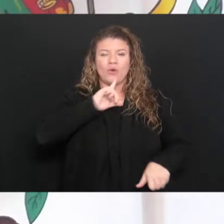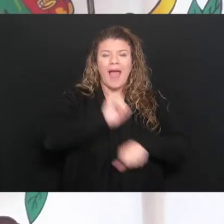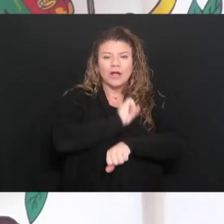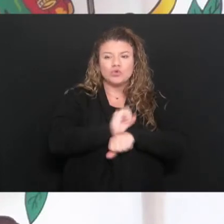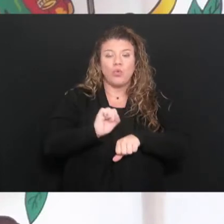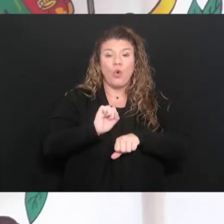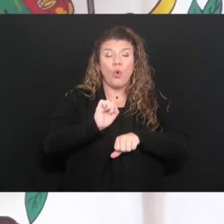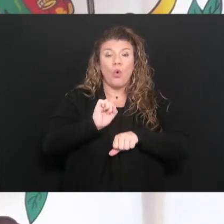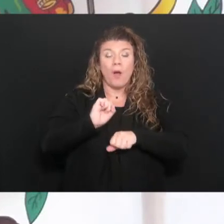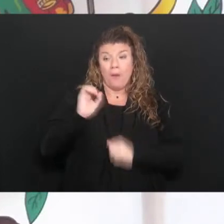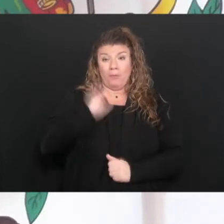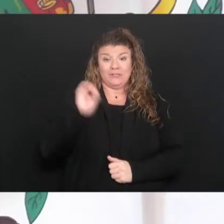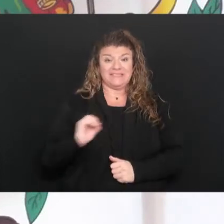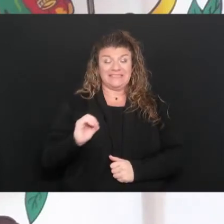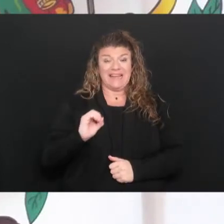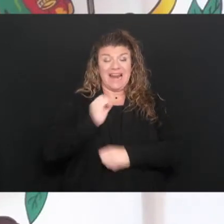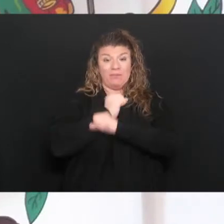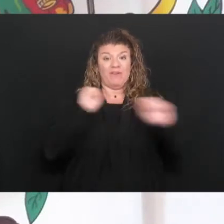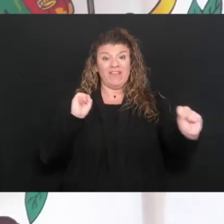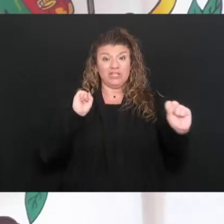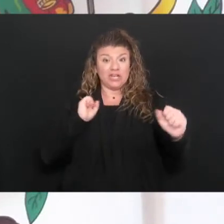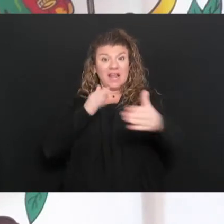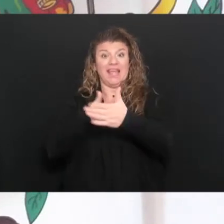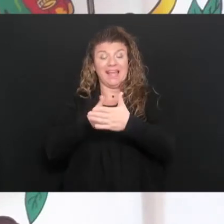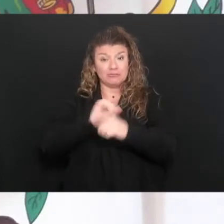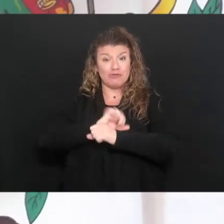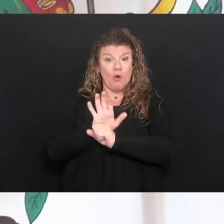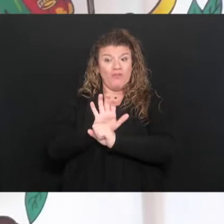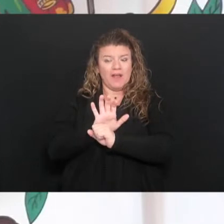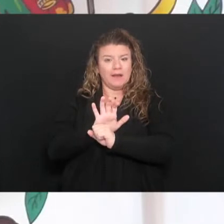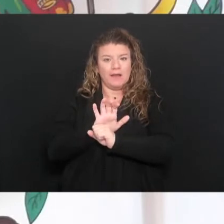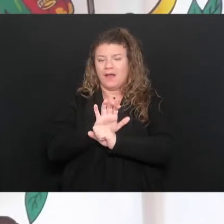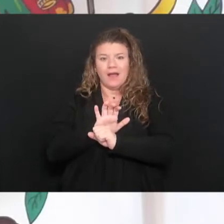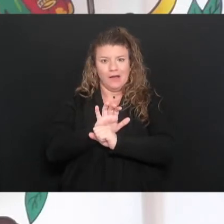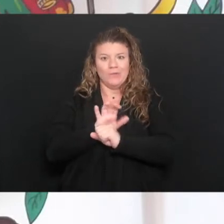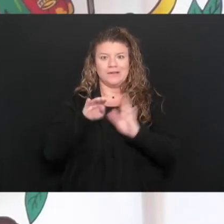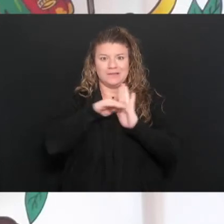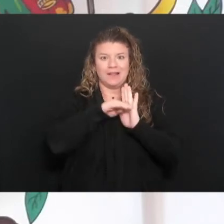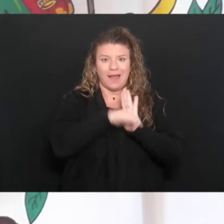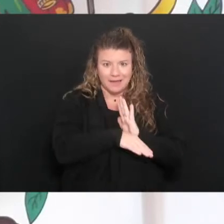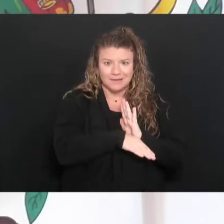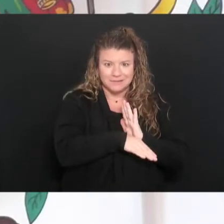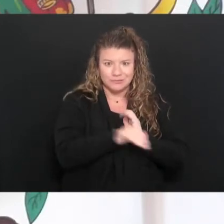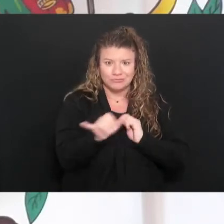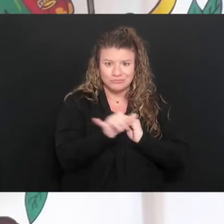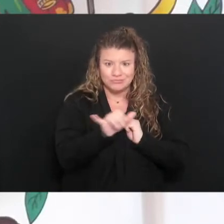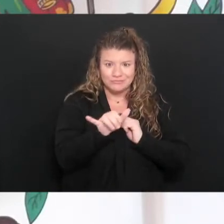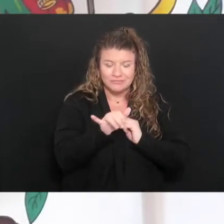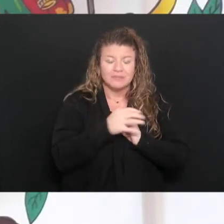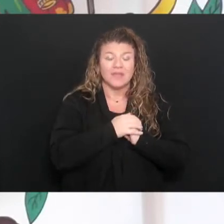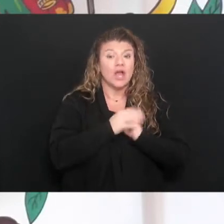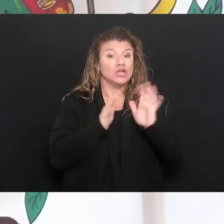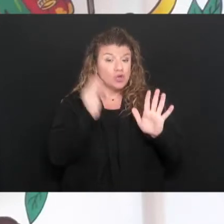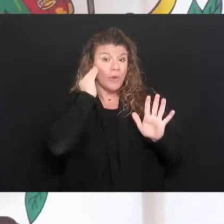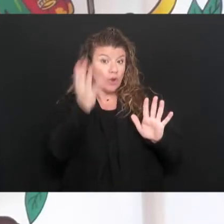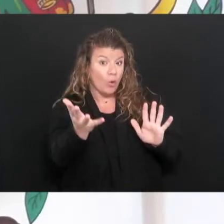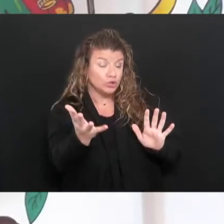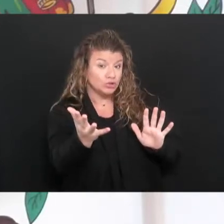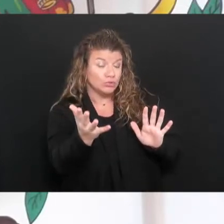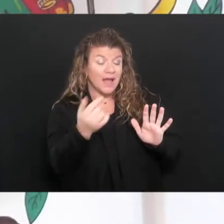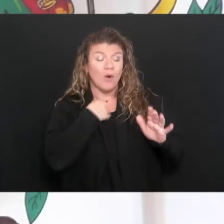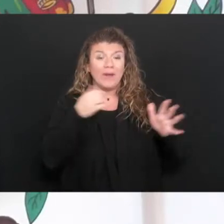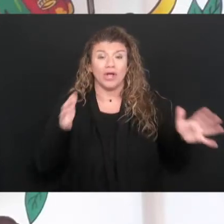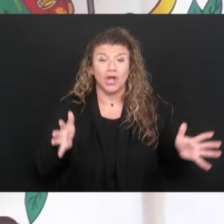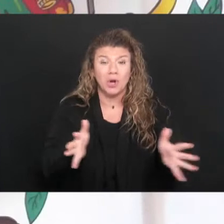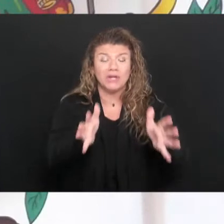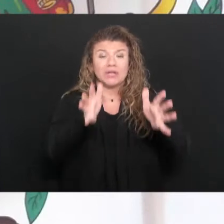know, percentage of prevention was way, way, way down. And so we told you this, and we